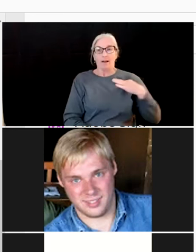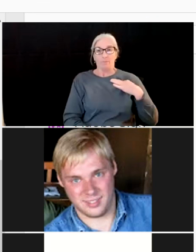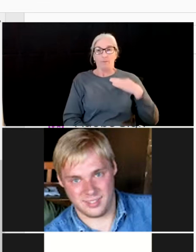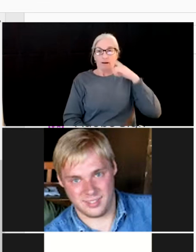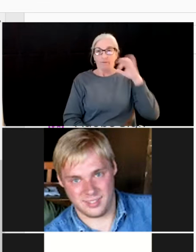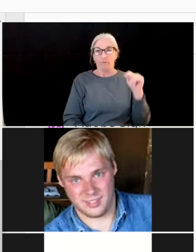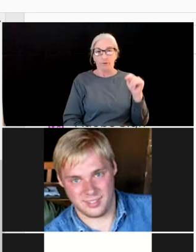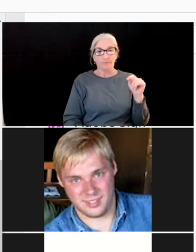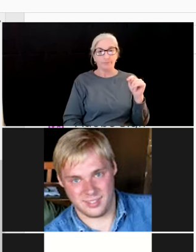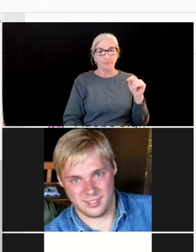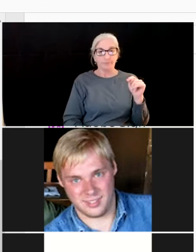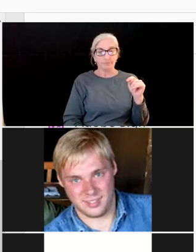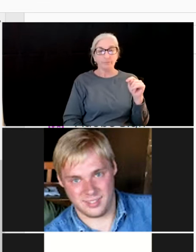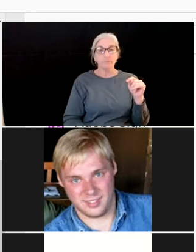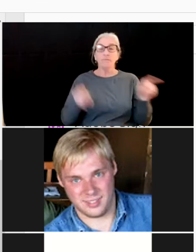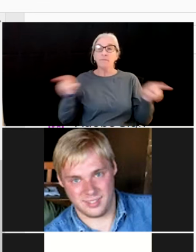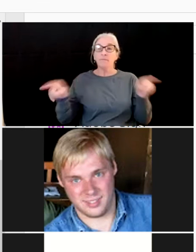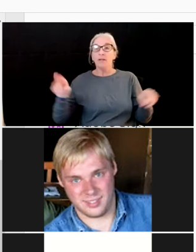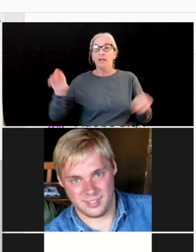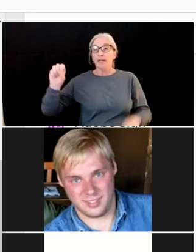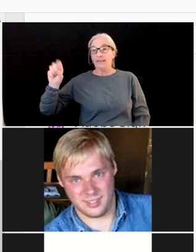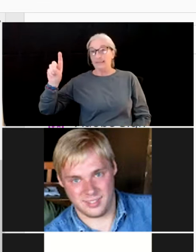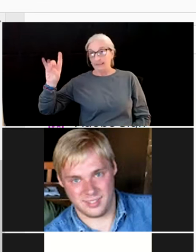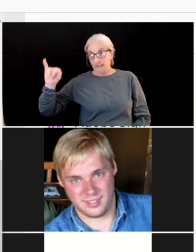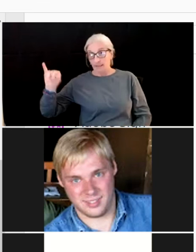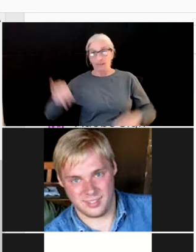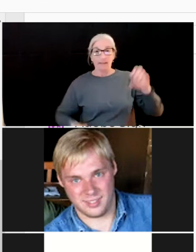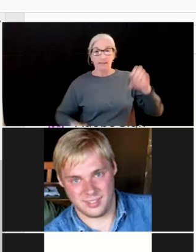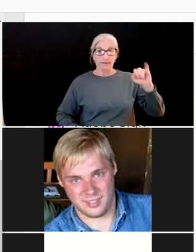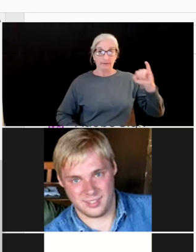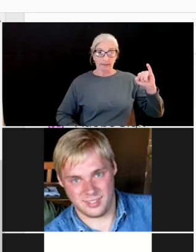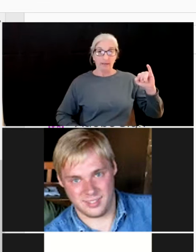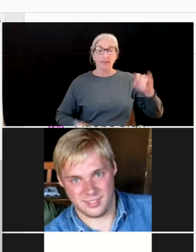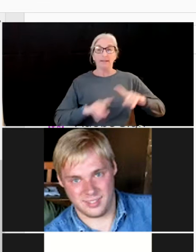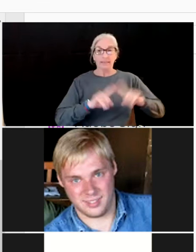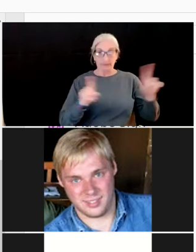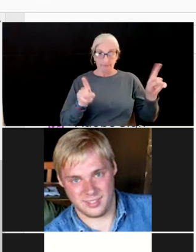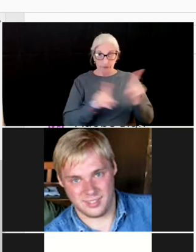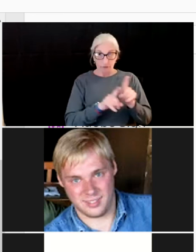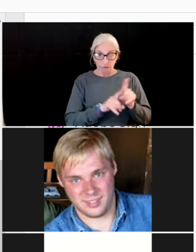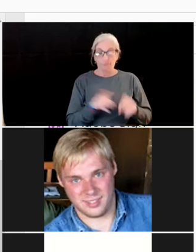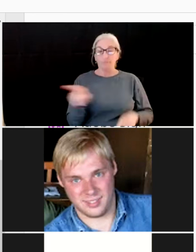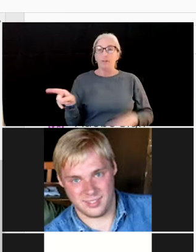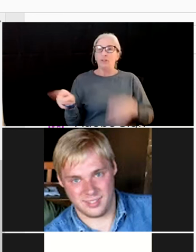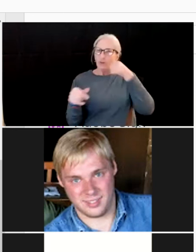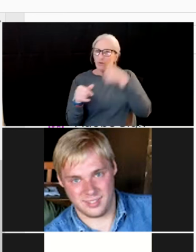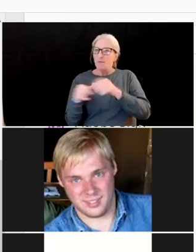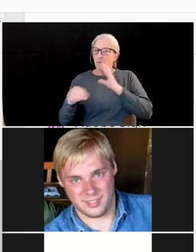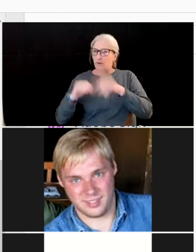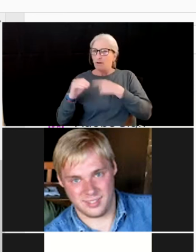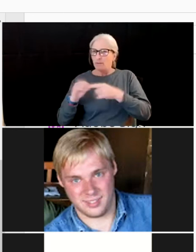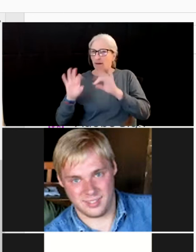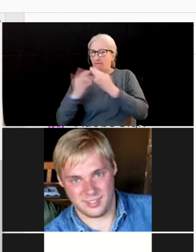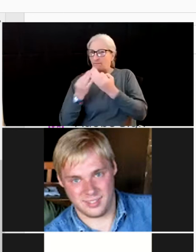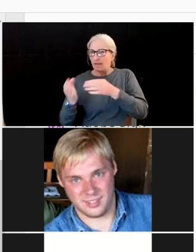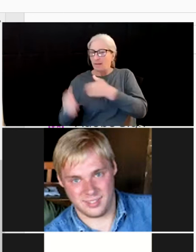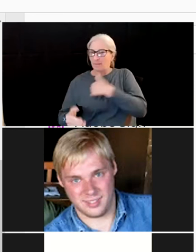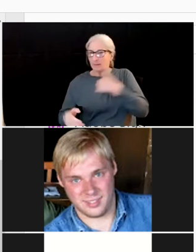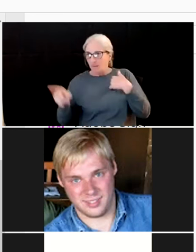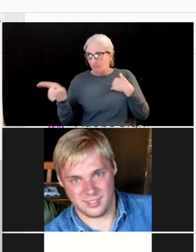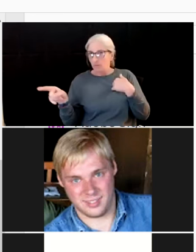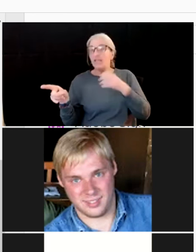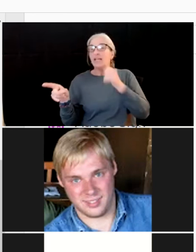Another difference yet again is that we talked about how family members like spouses and children can be paid on the record